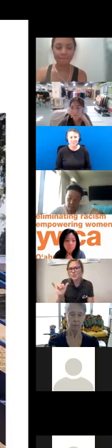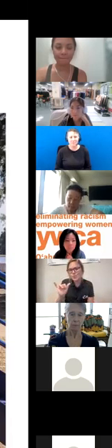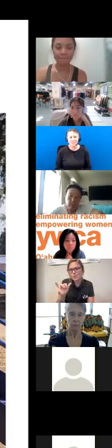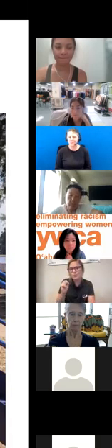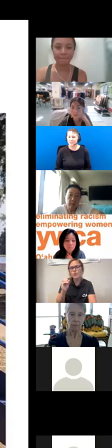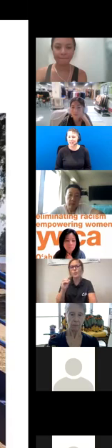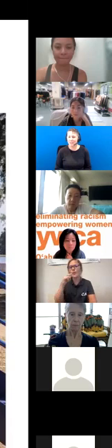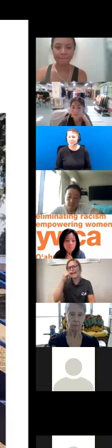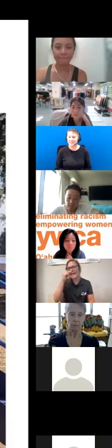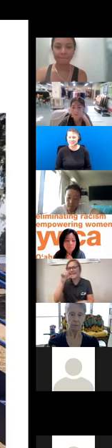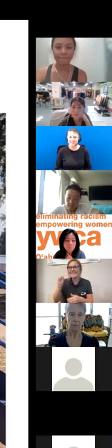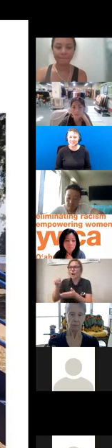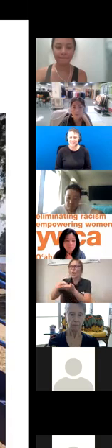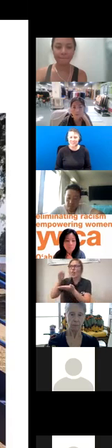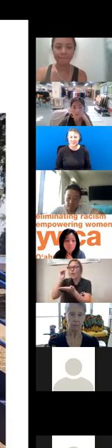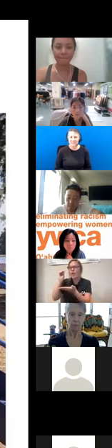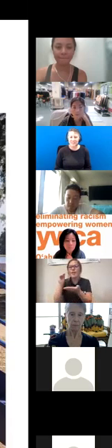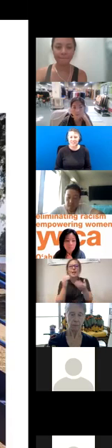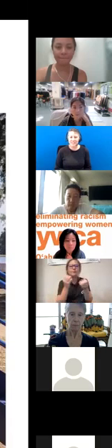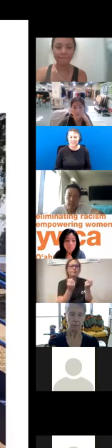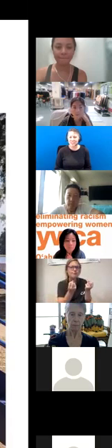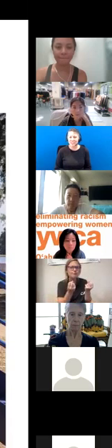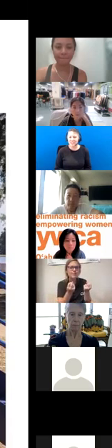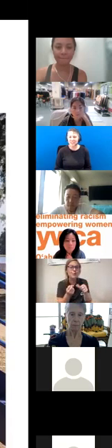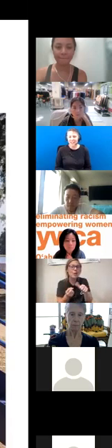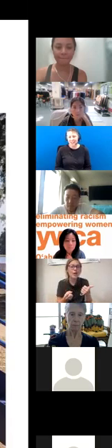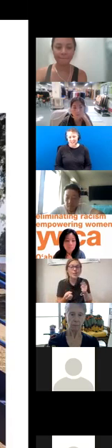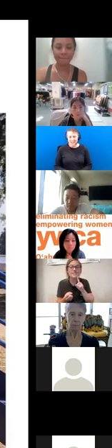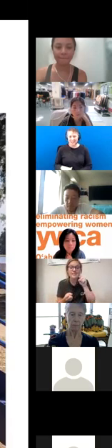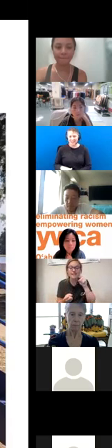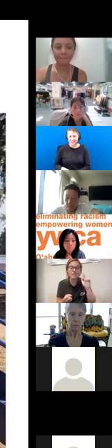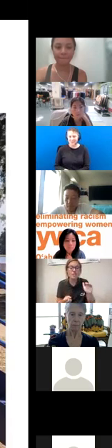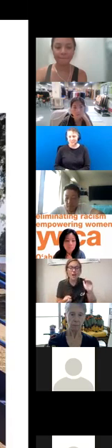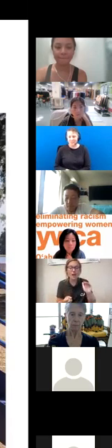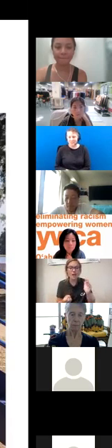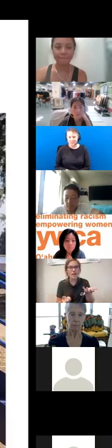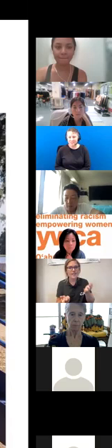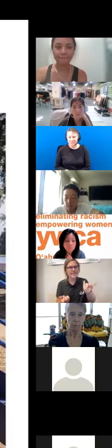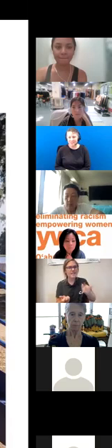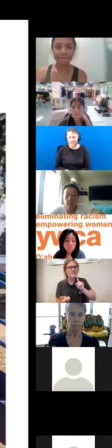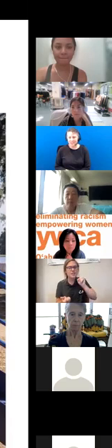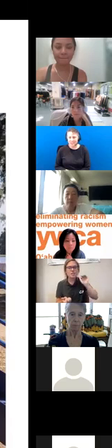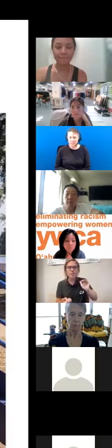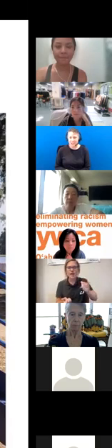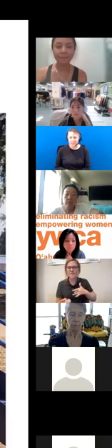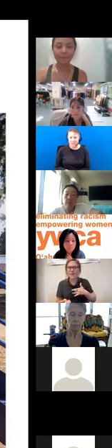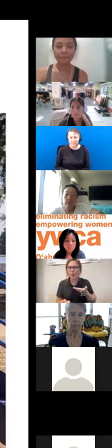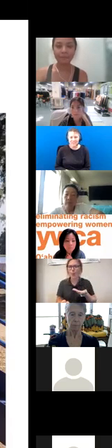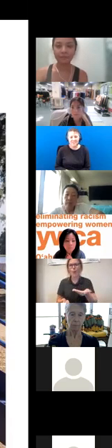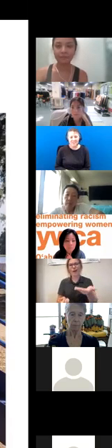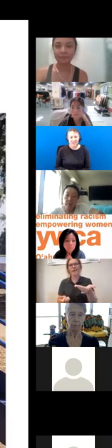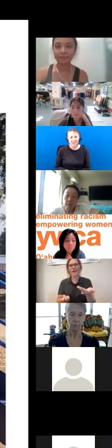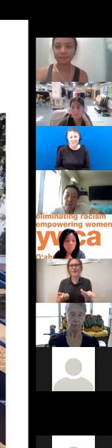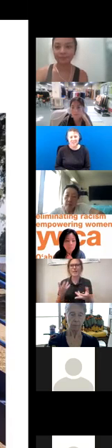it up to learn the ABCs, so kids can learn and sign to each other if there's another deaf child